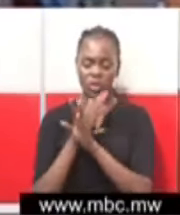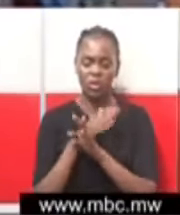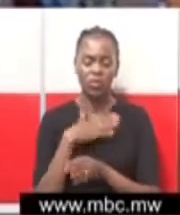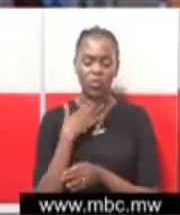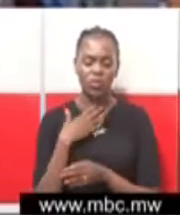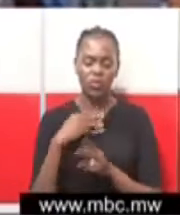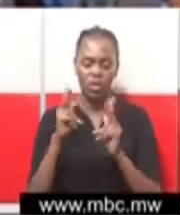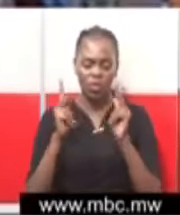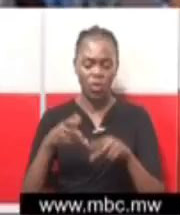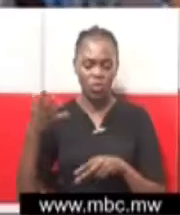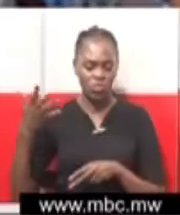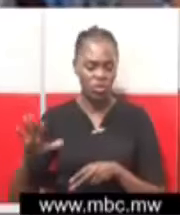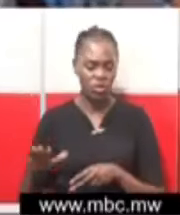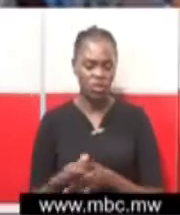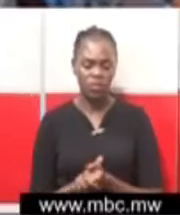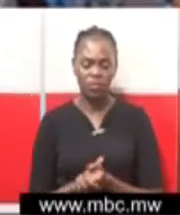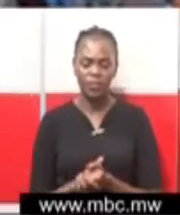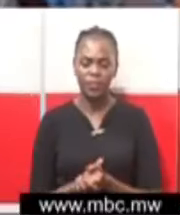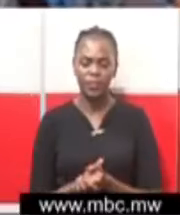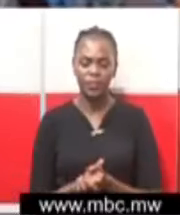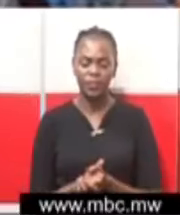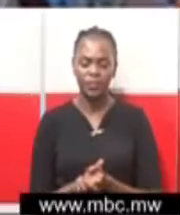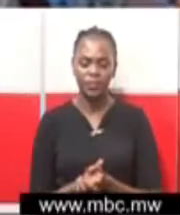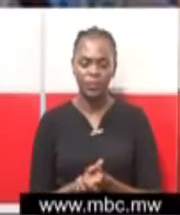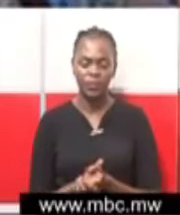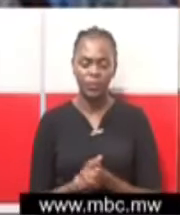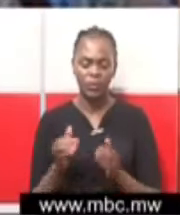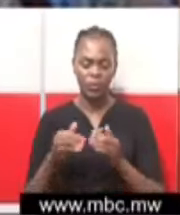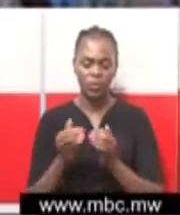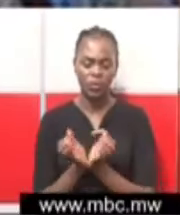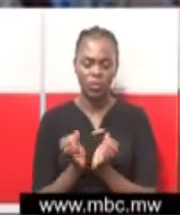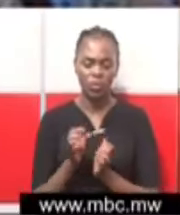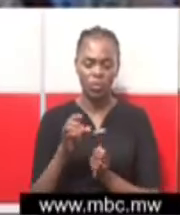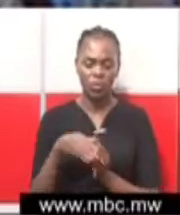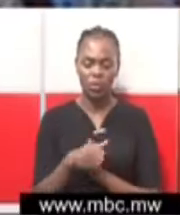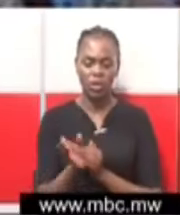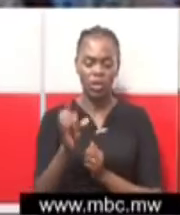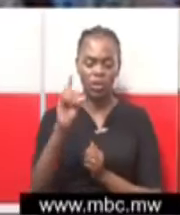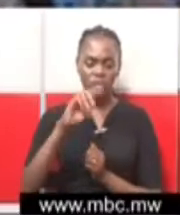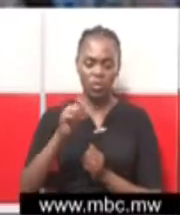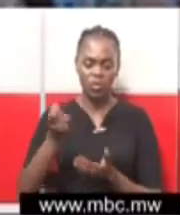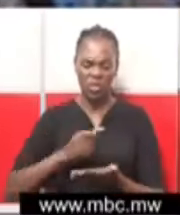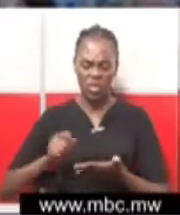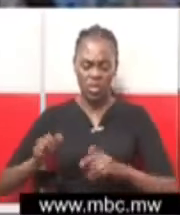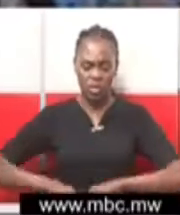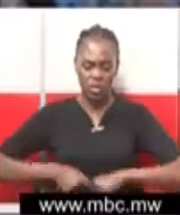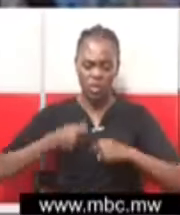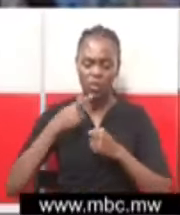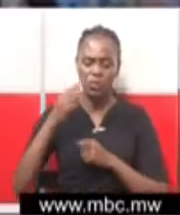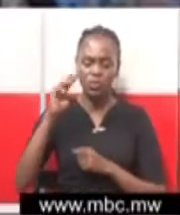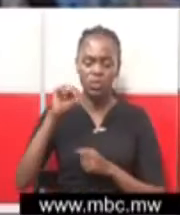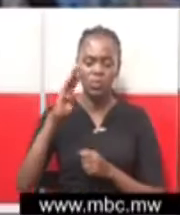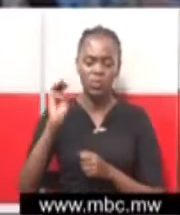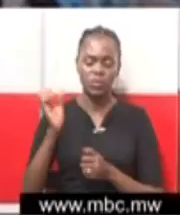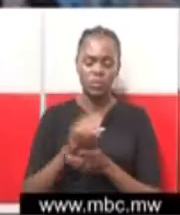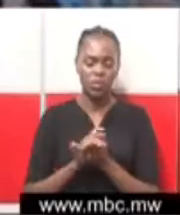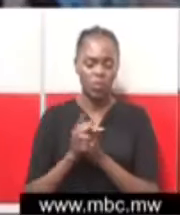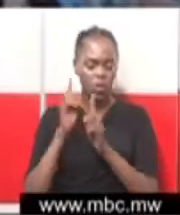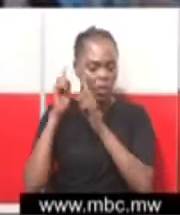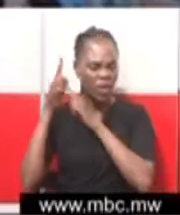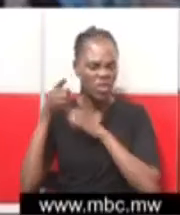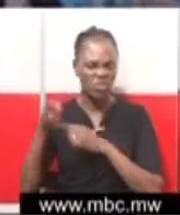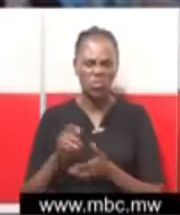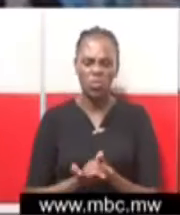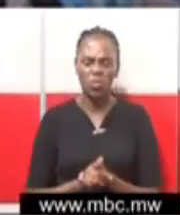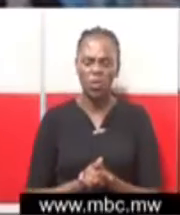of some individuals. However, DPP Secretary General Clement Mwale told MBC that the party's decision is